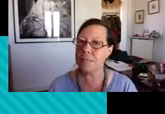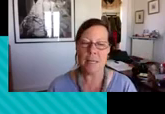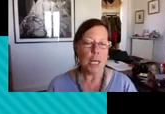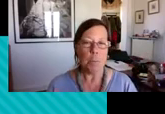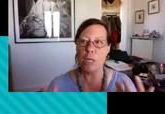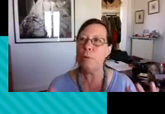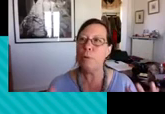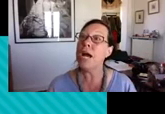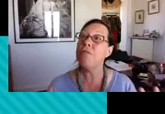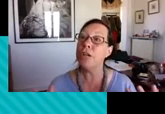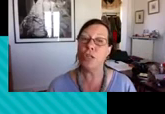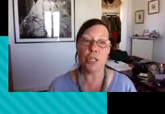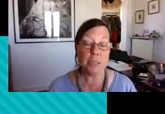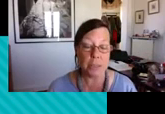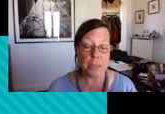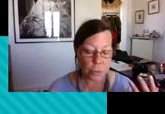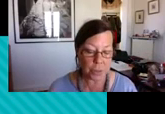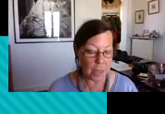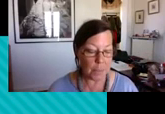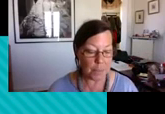ideas, people are not very good.